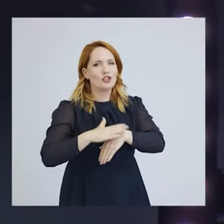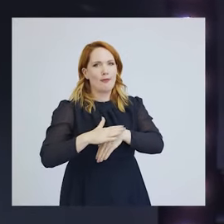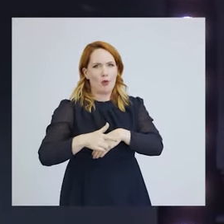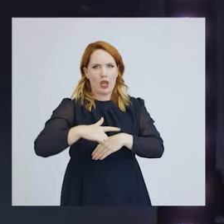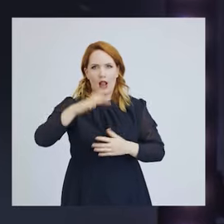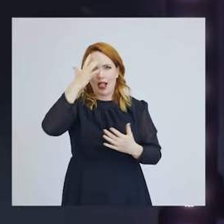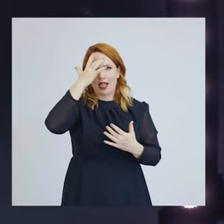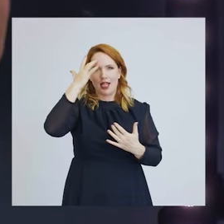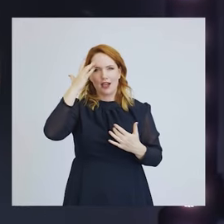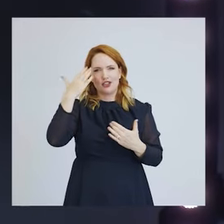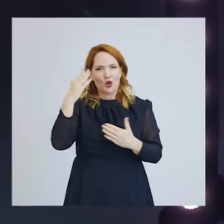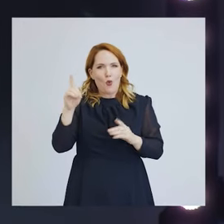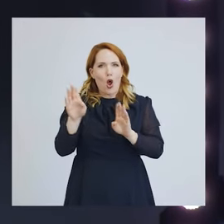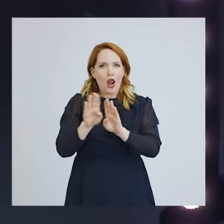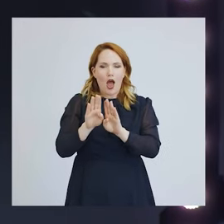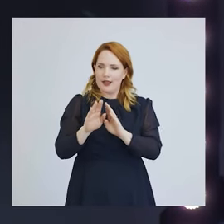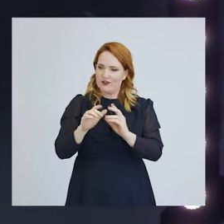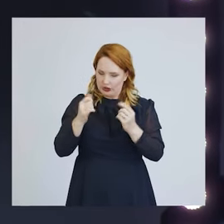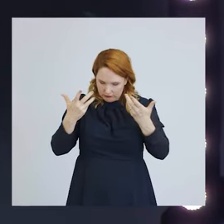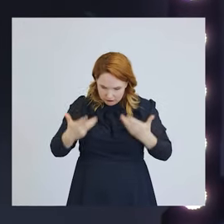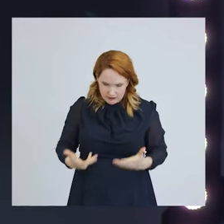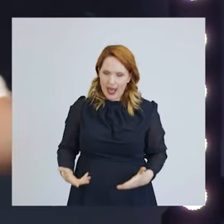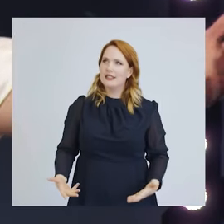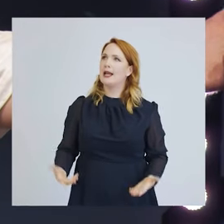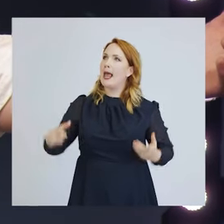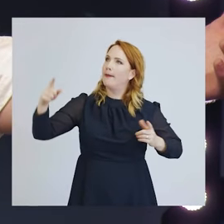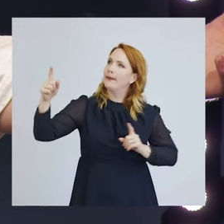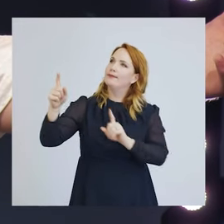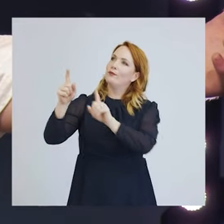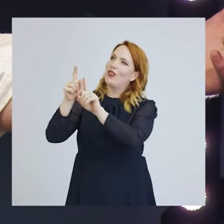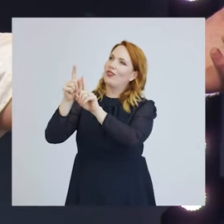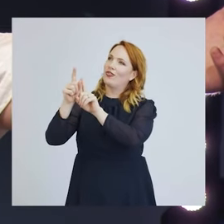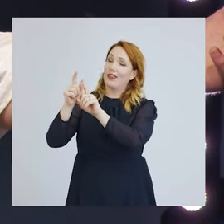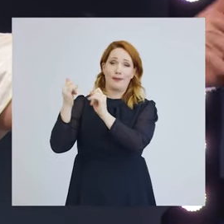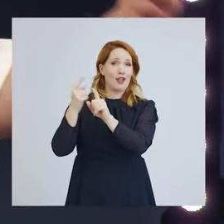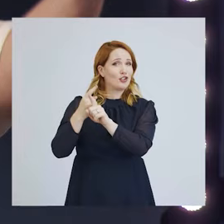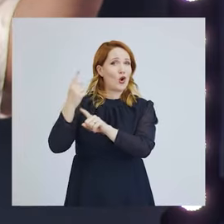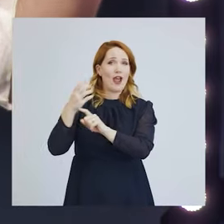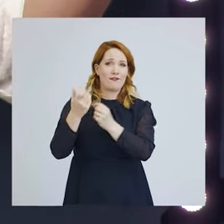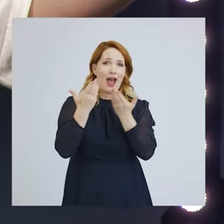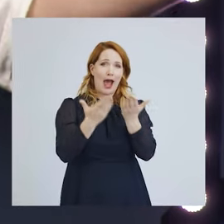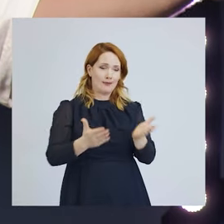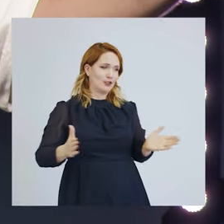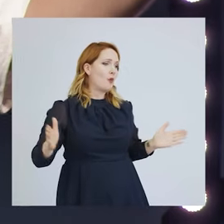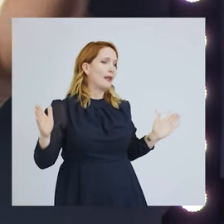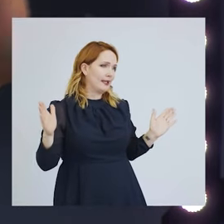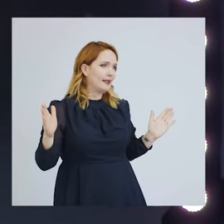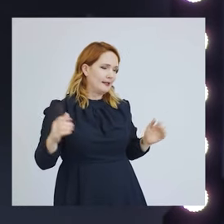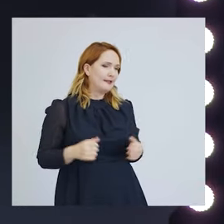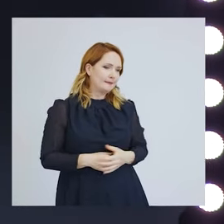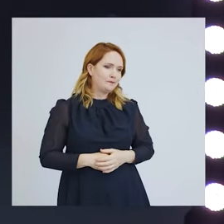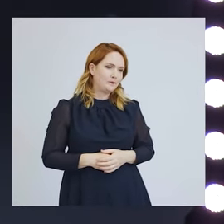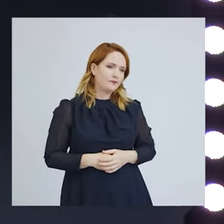Lord's house for so long, and yet we haven't known what it is to just simply be with him. And God has his arms wide open. In